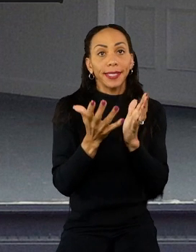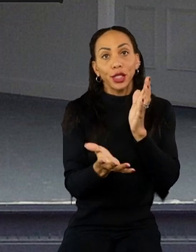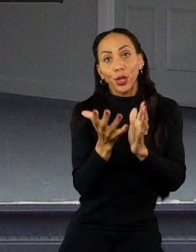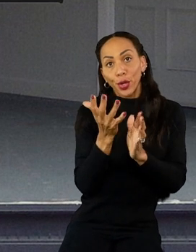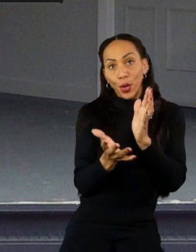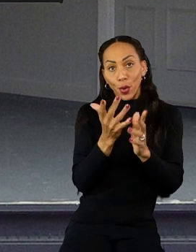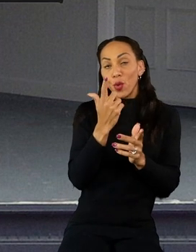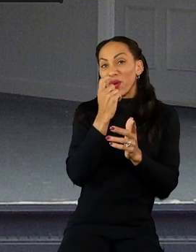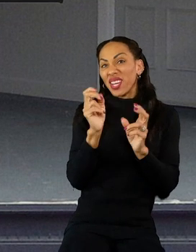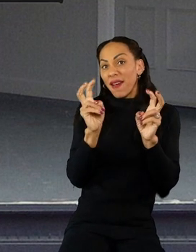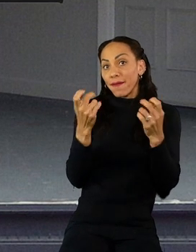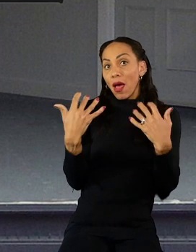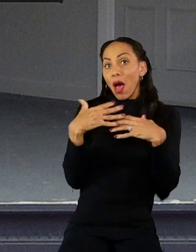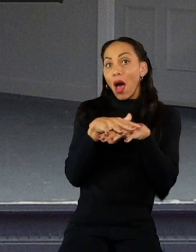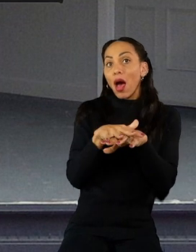moment.